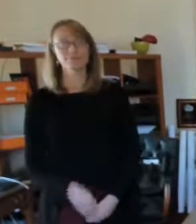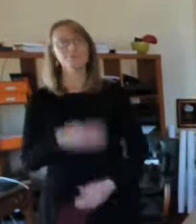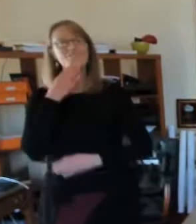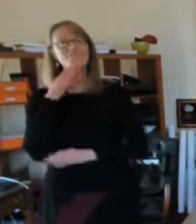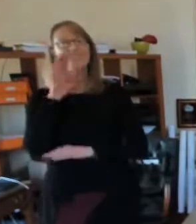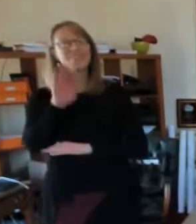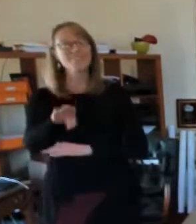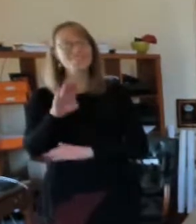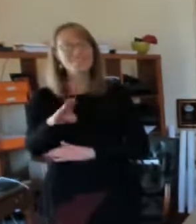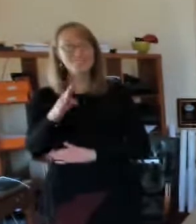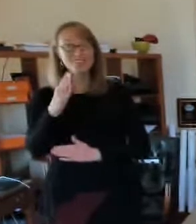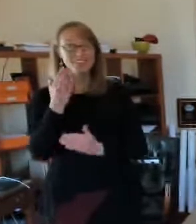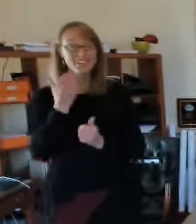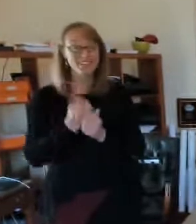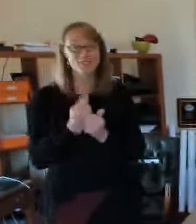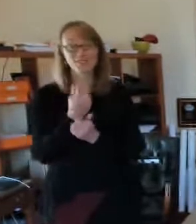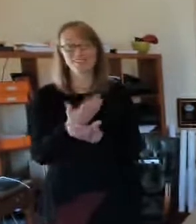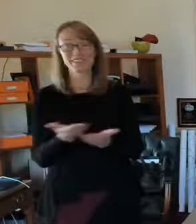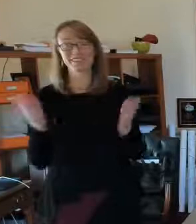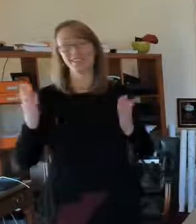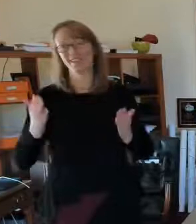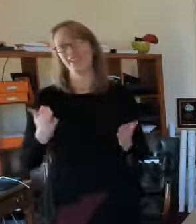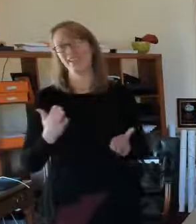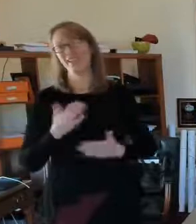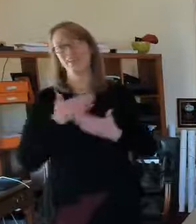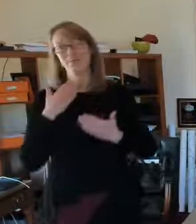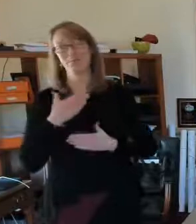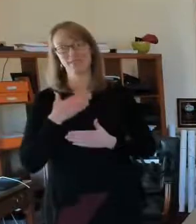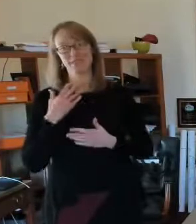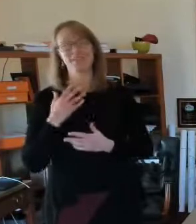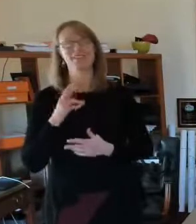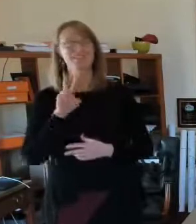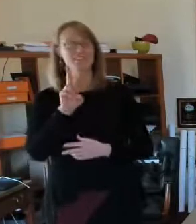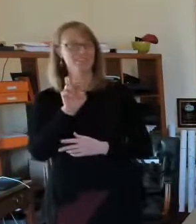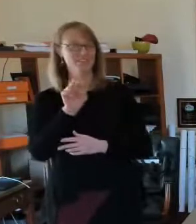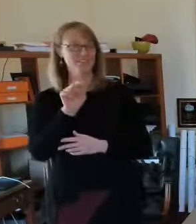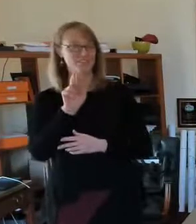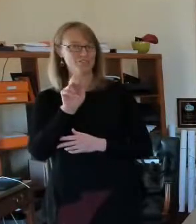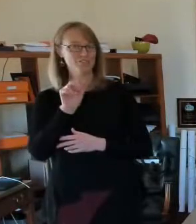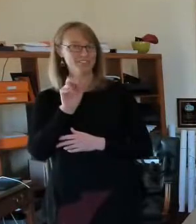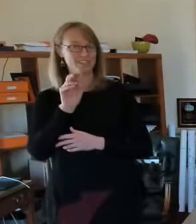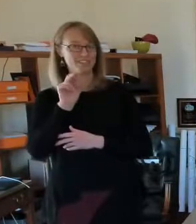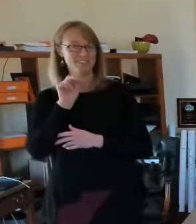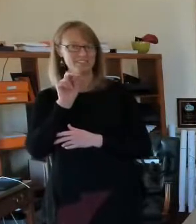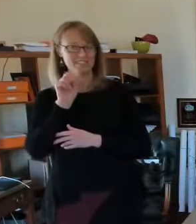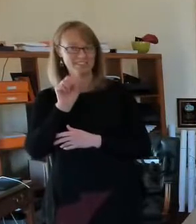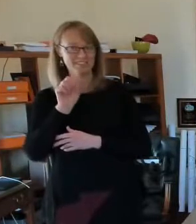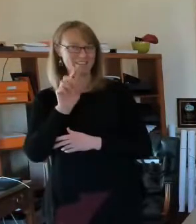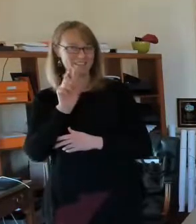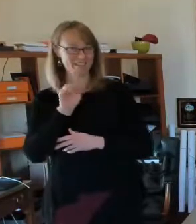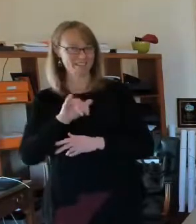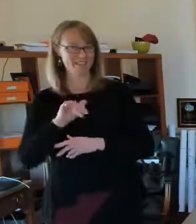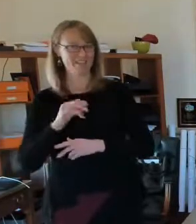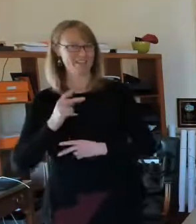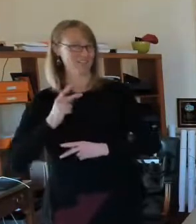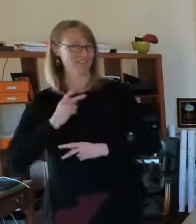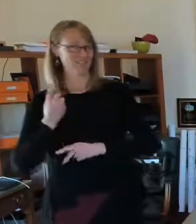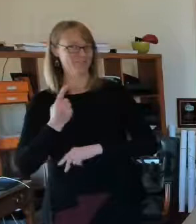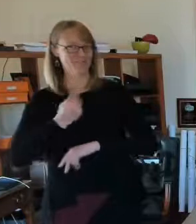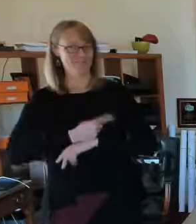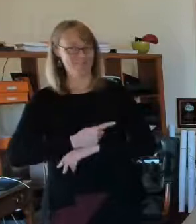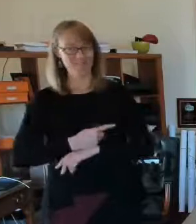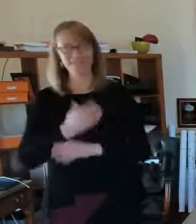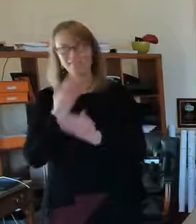Good afternoon, everyone. Happy Veterans Day today. I do want to just say thank you to the veterans who have been